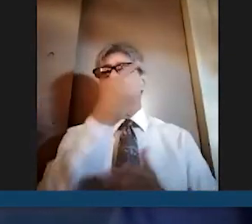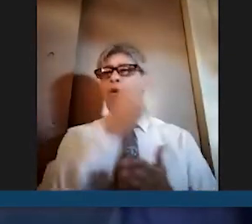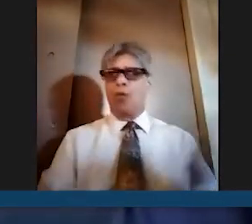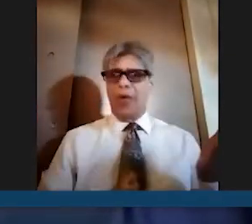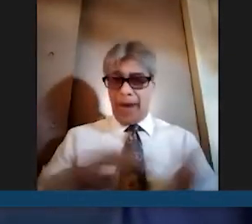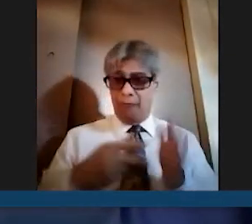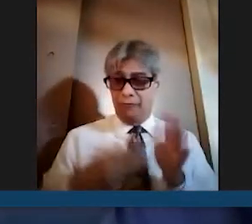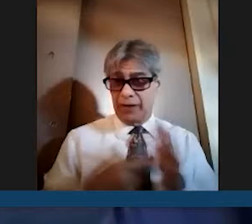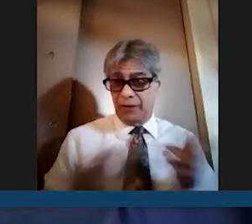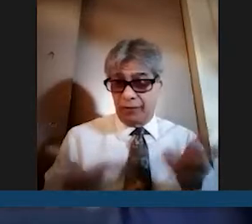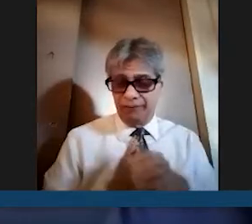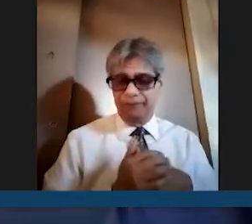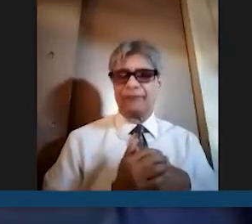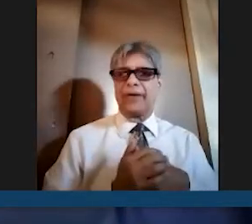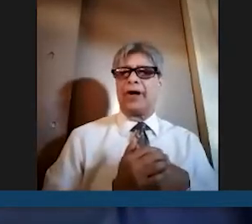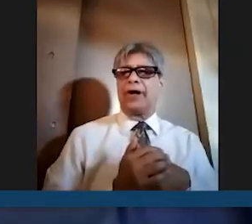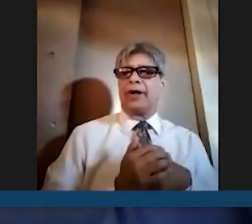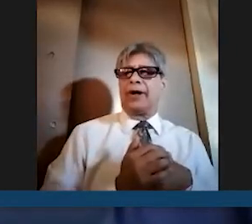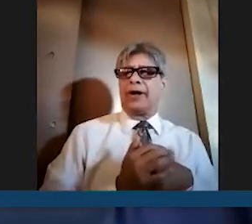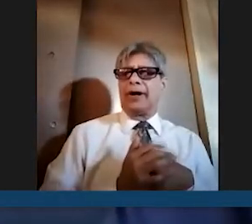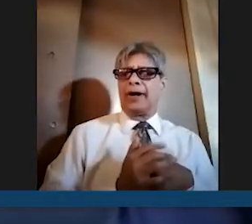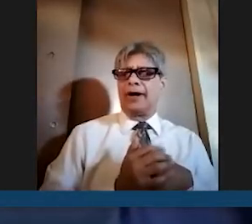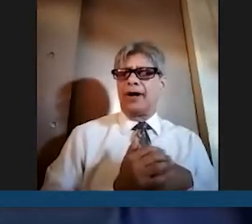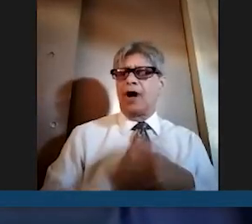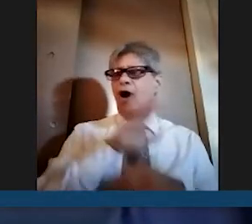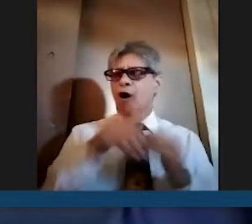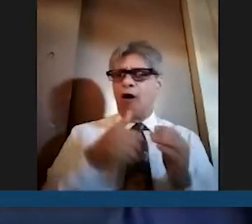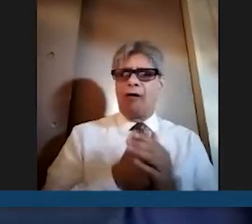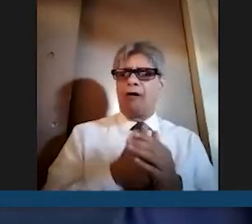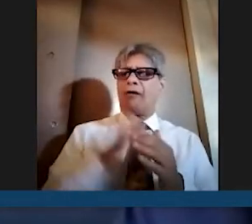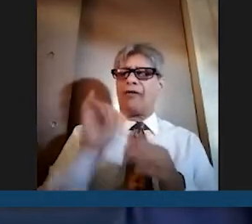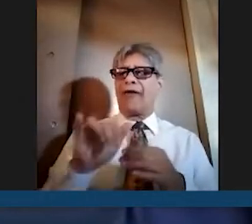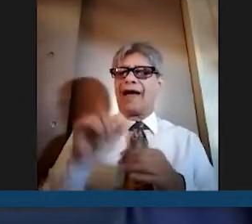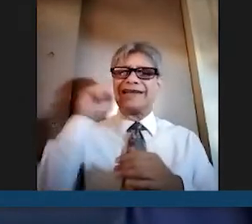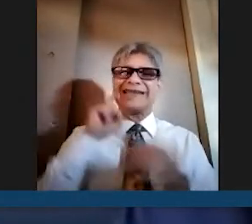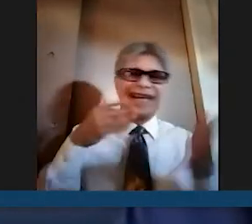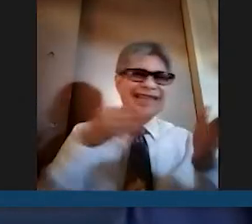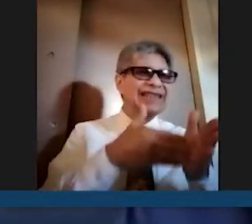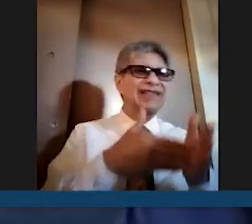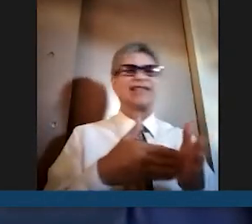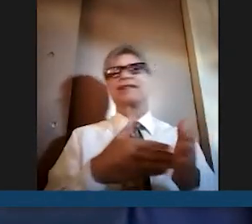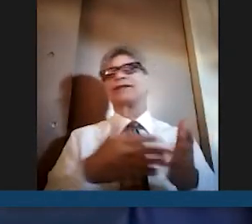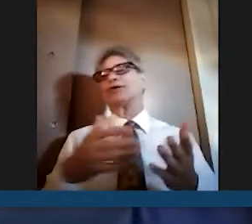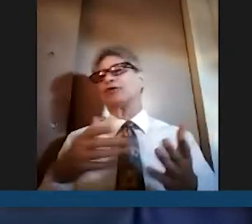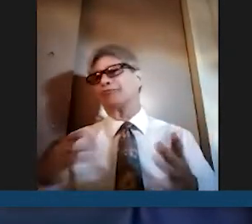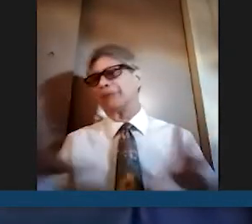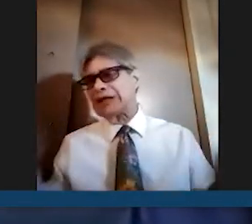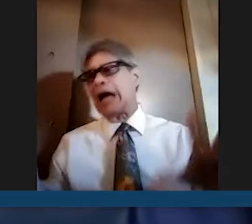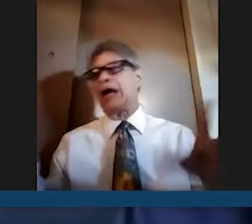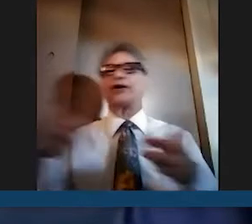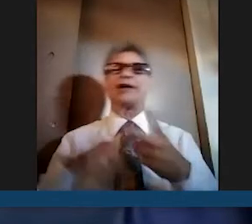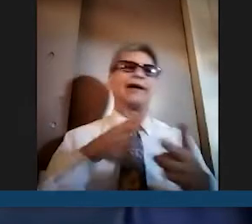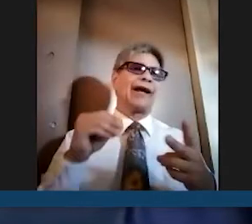means is that all of that sexism and misogyny and